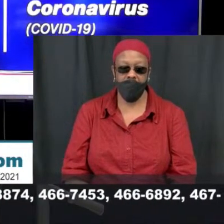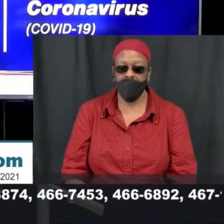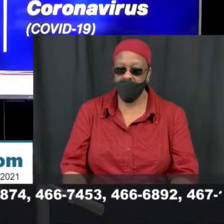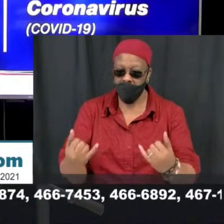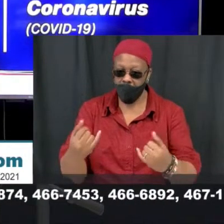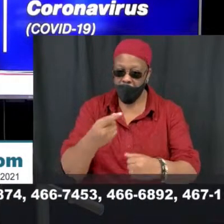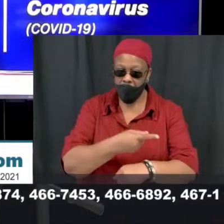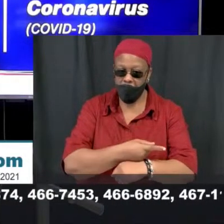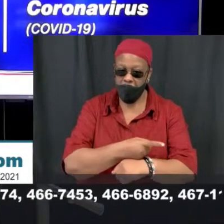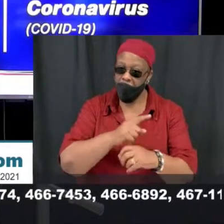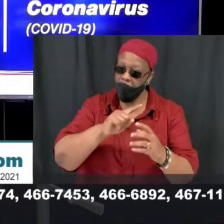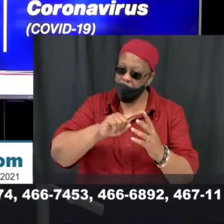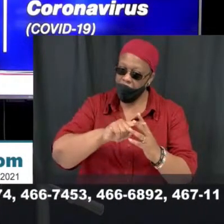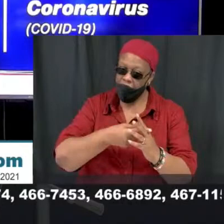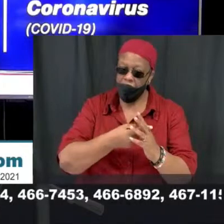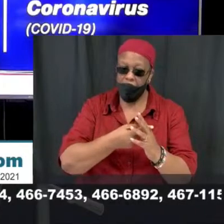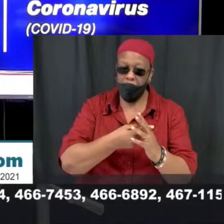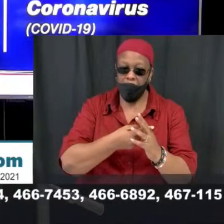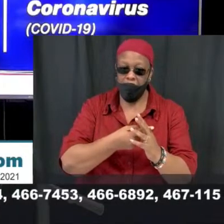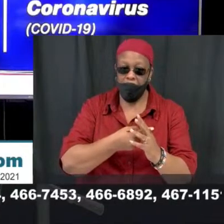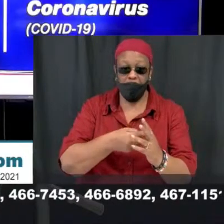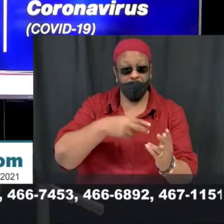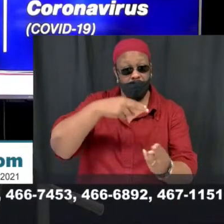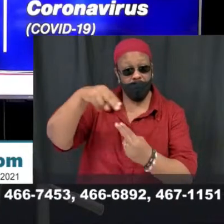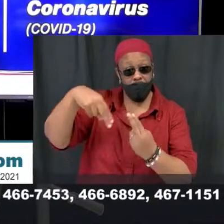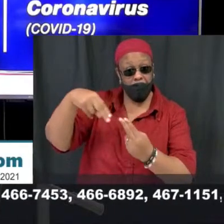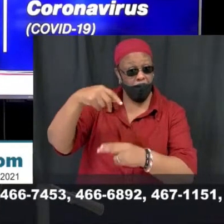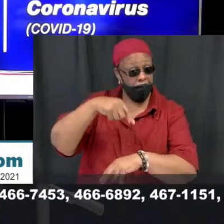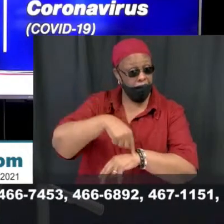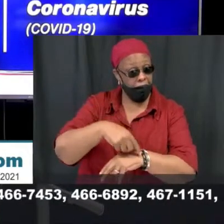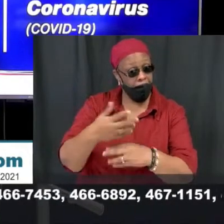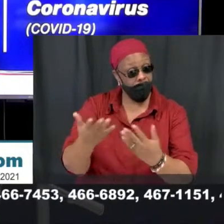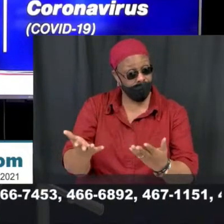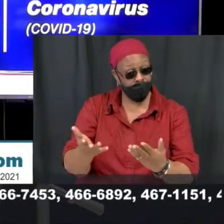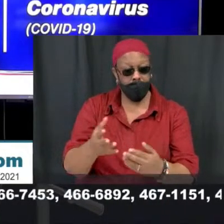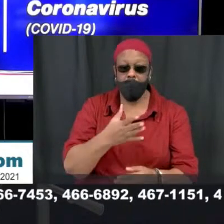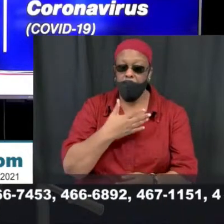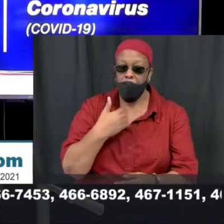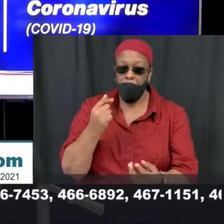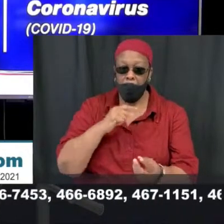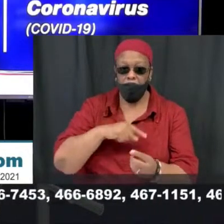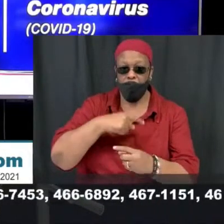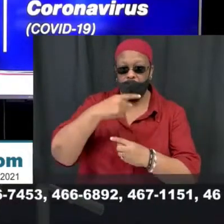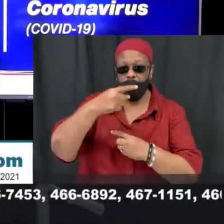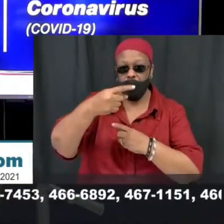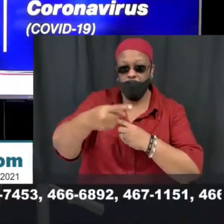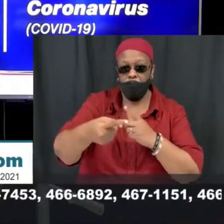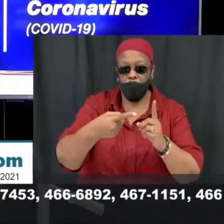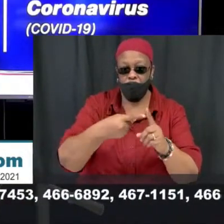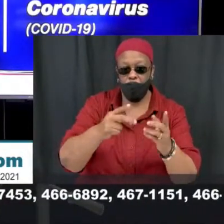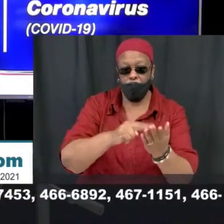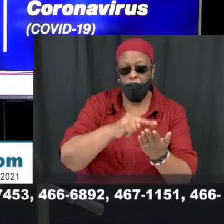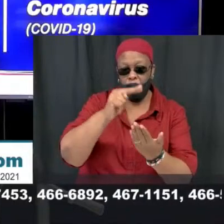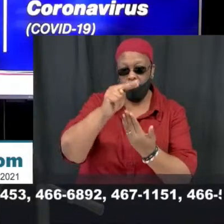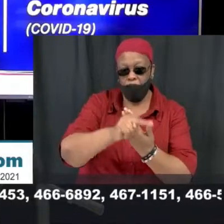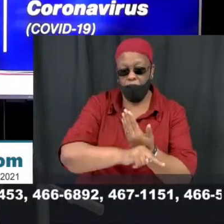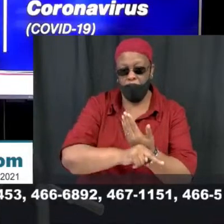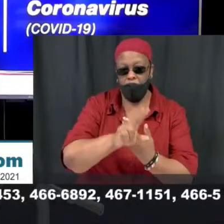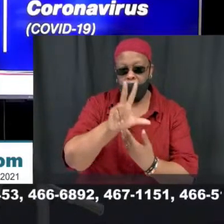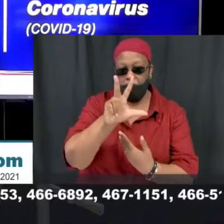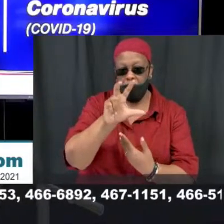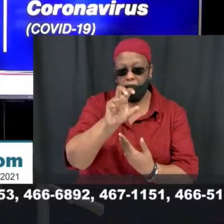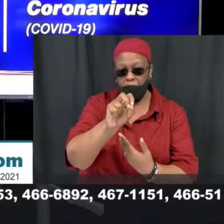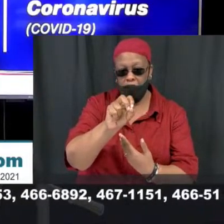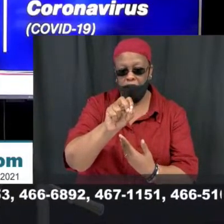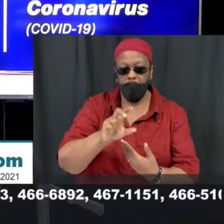Today also begins the hurricane season, and it lasts until November 30th,